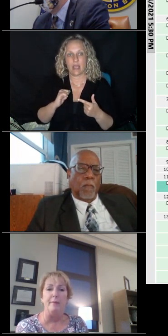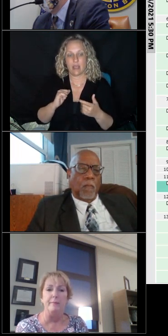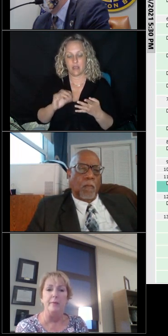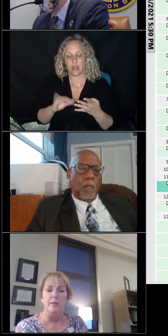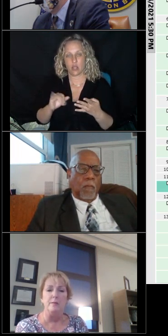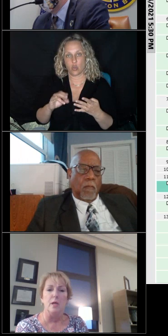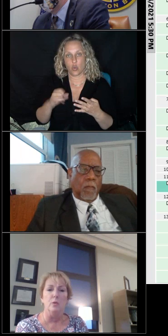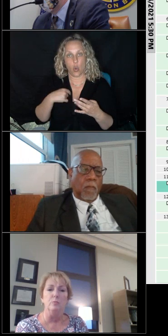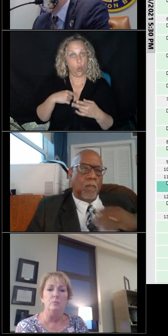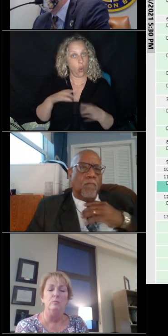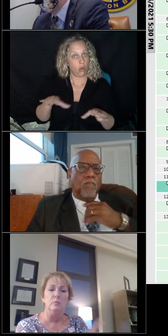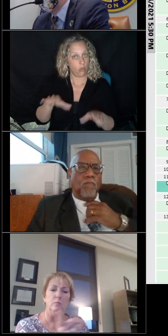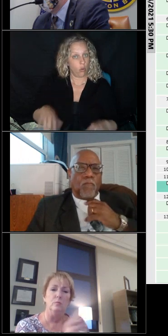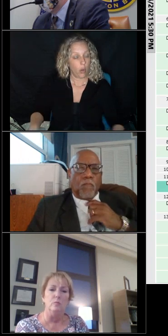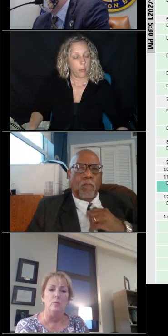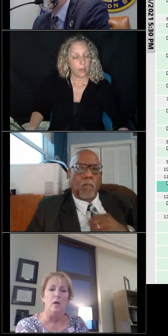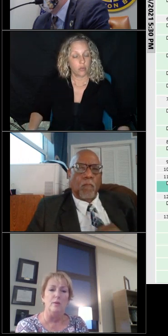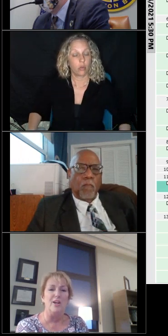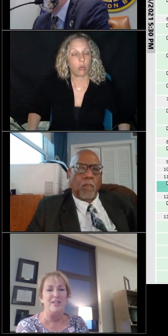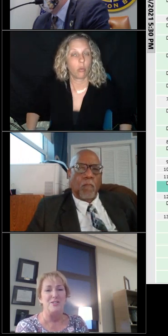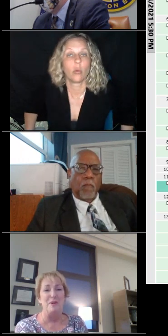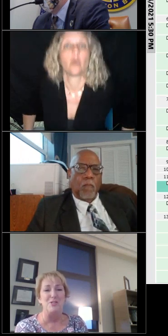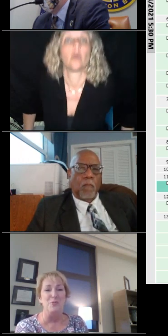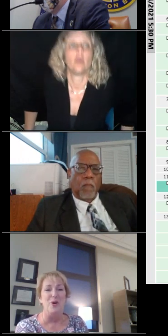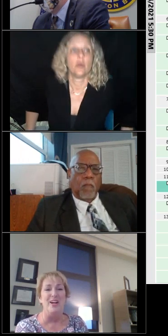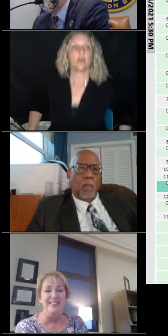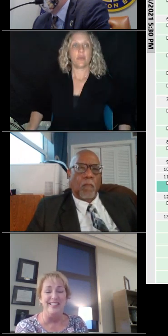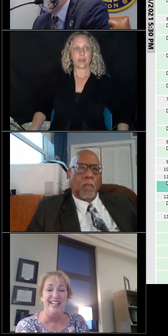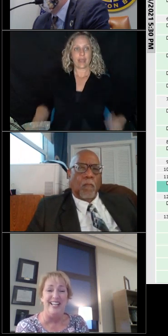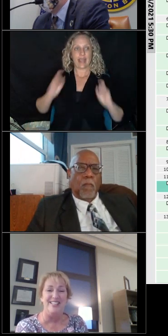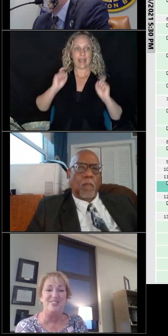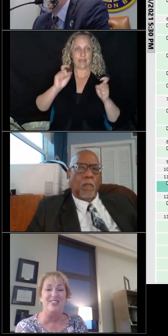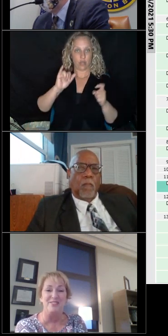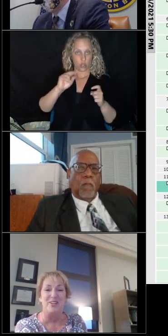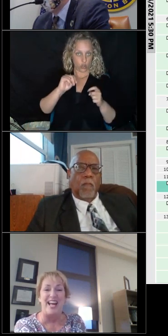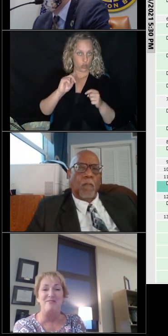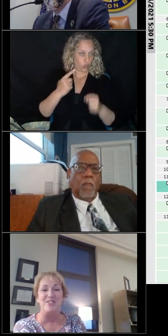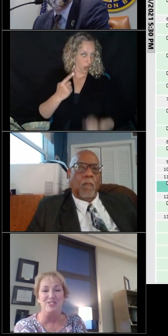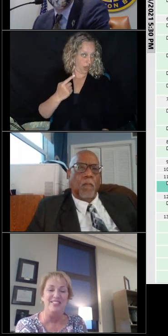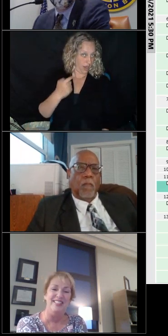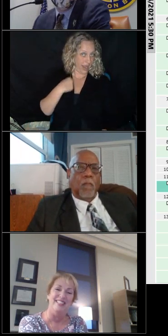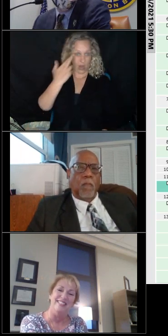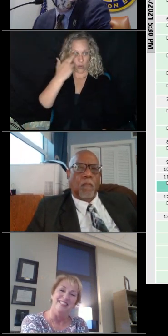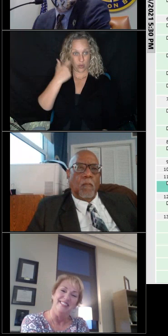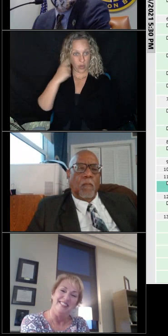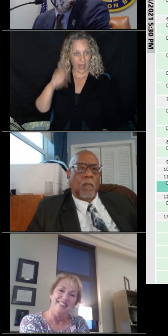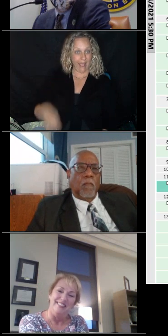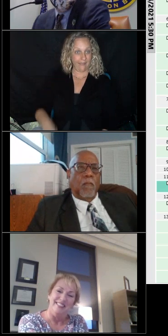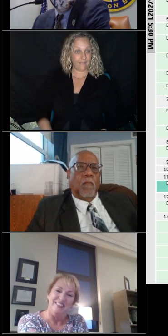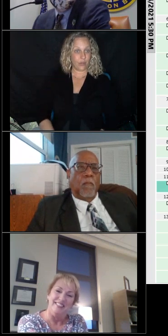we're programming. So I'll get it to you by June 1. I just realized we're going to have to.